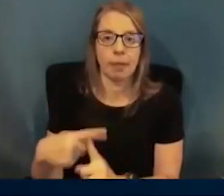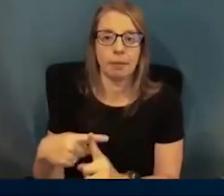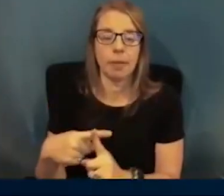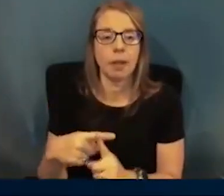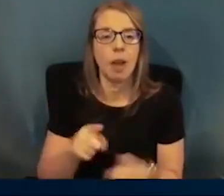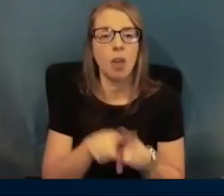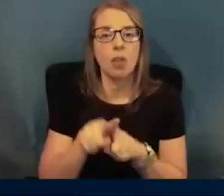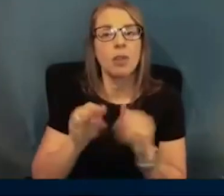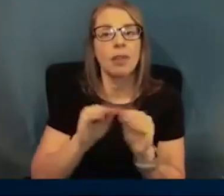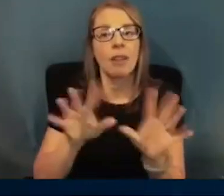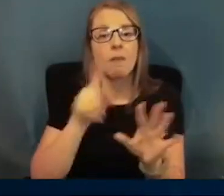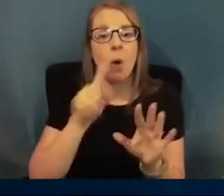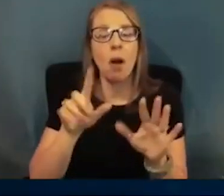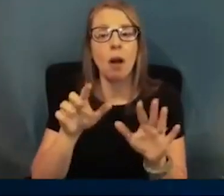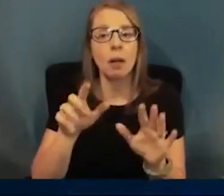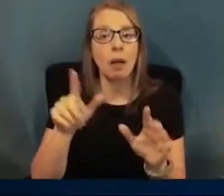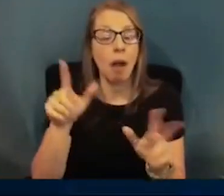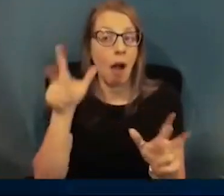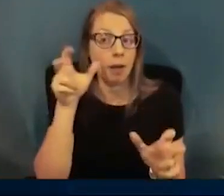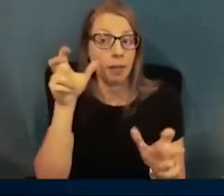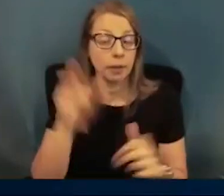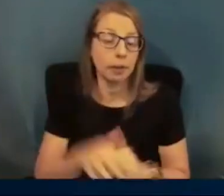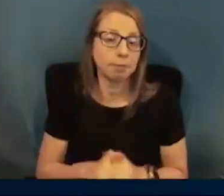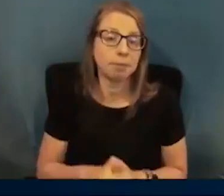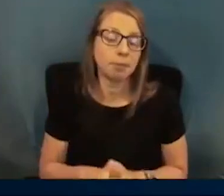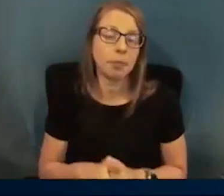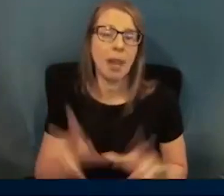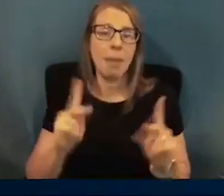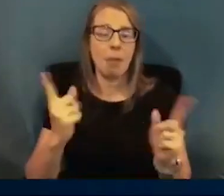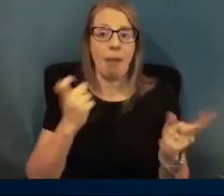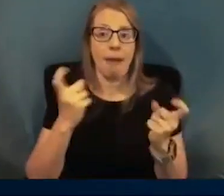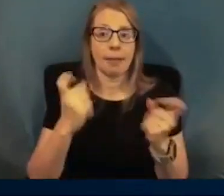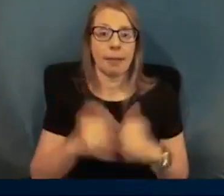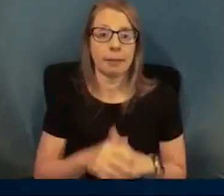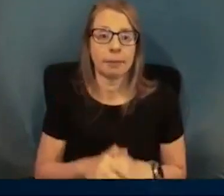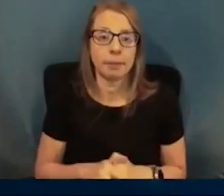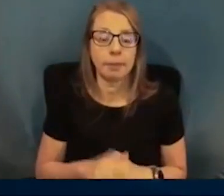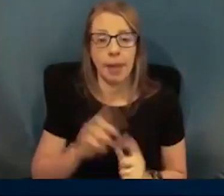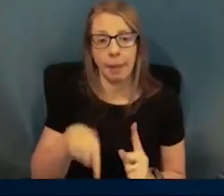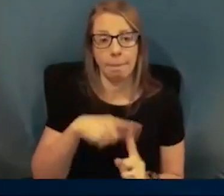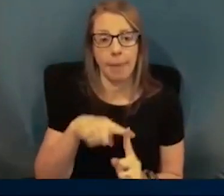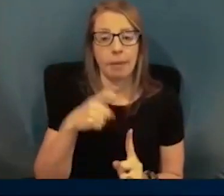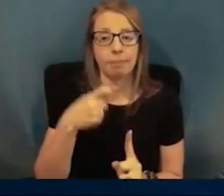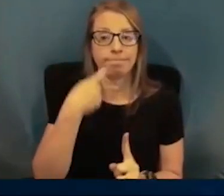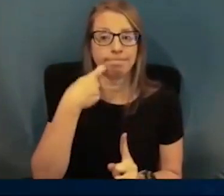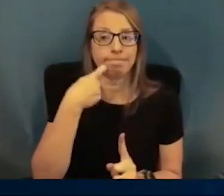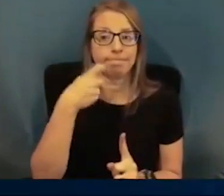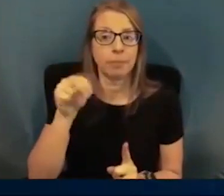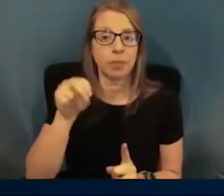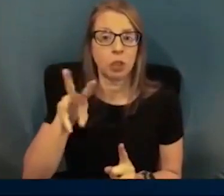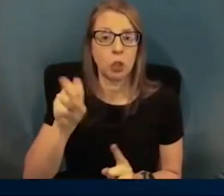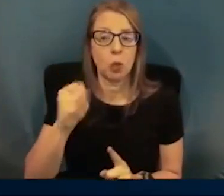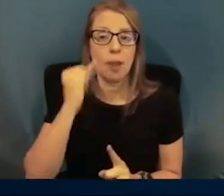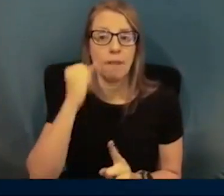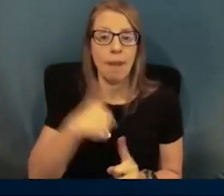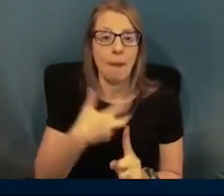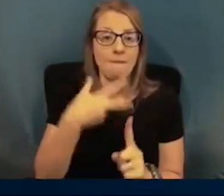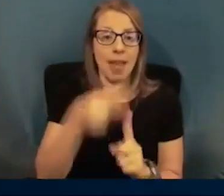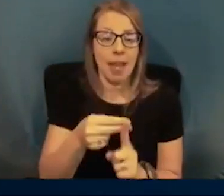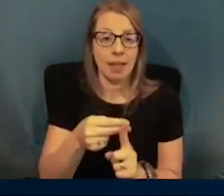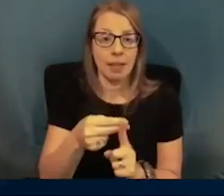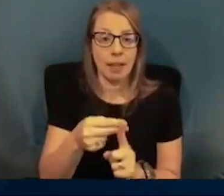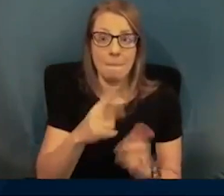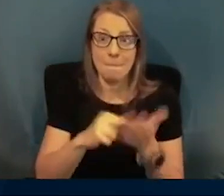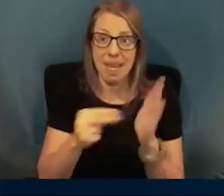lot of people who are asking about this latest news. They say, if I'm vaccinated, I'm just as contagious as